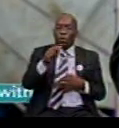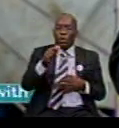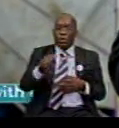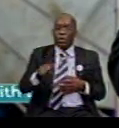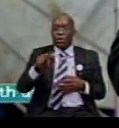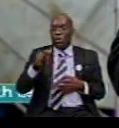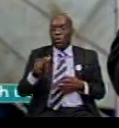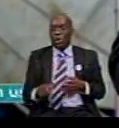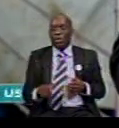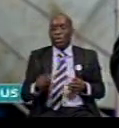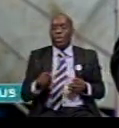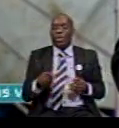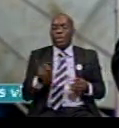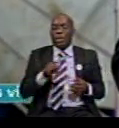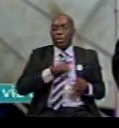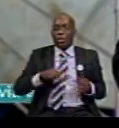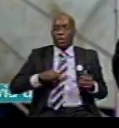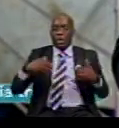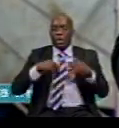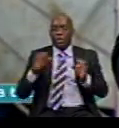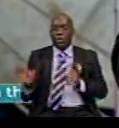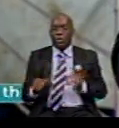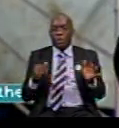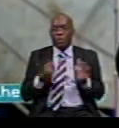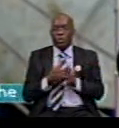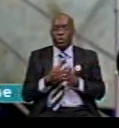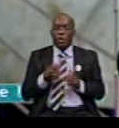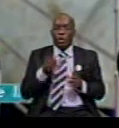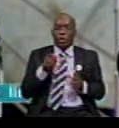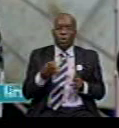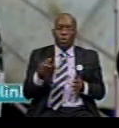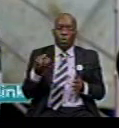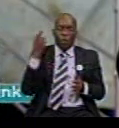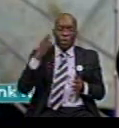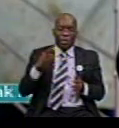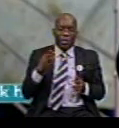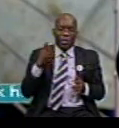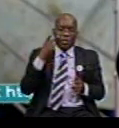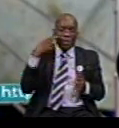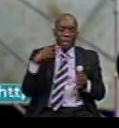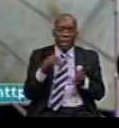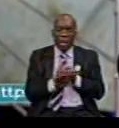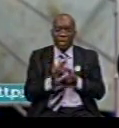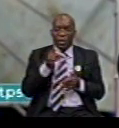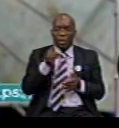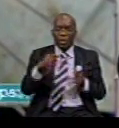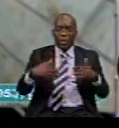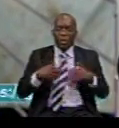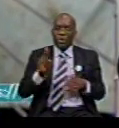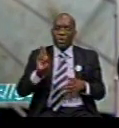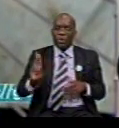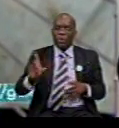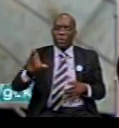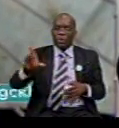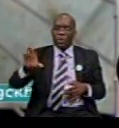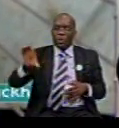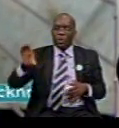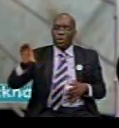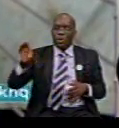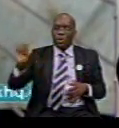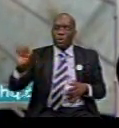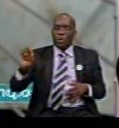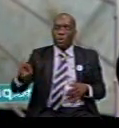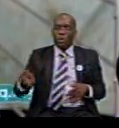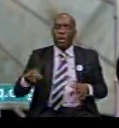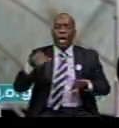Lord. Not only that alone, I was diagnosed of ulcer that same month, earlier October 2021, and at